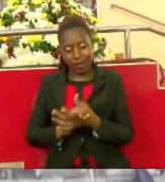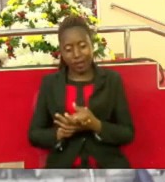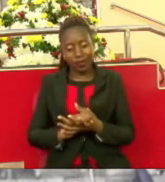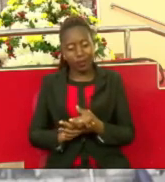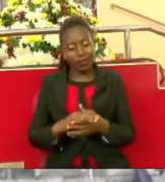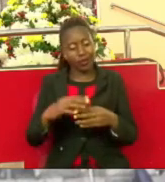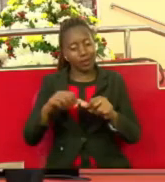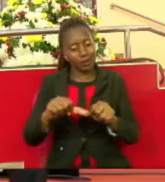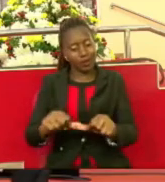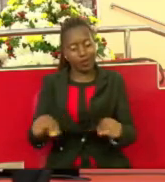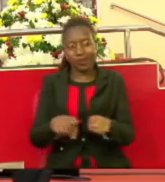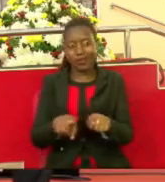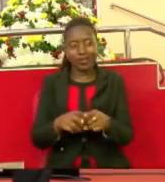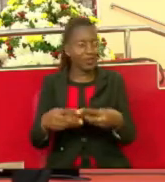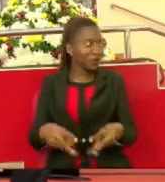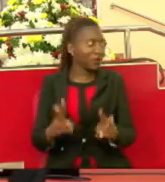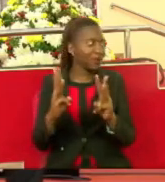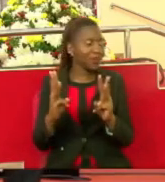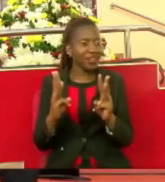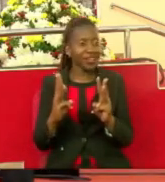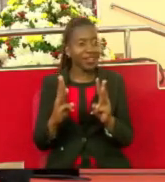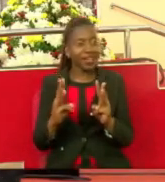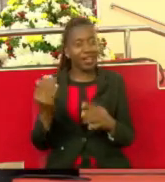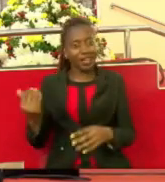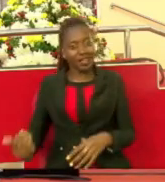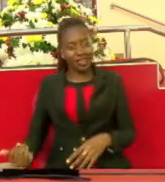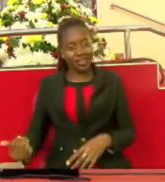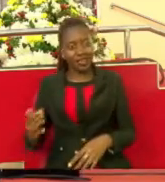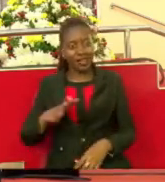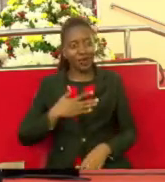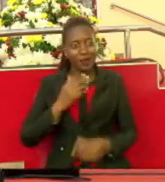The young girl continued that way, and she passed very well.